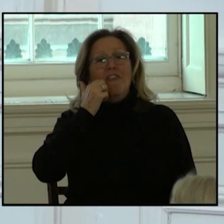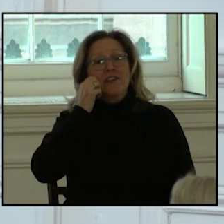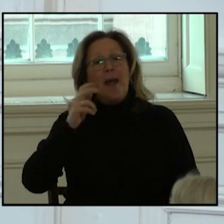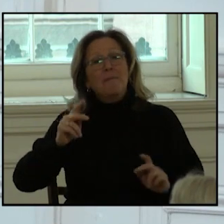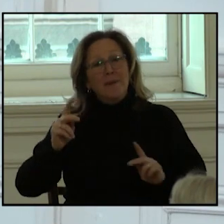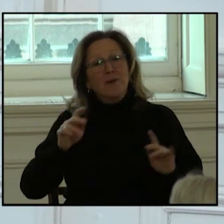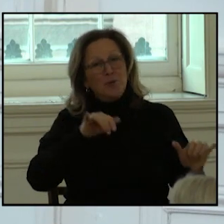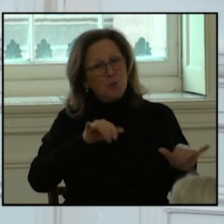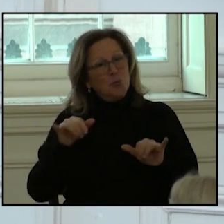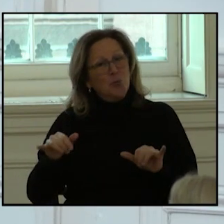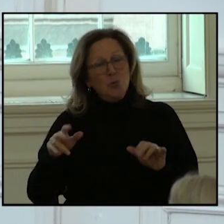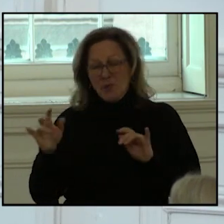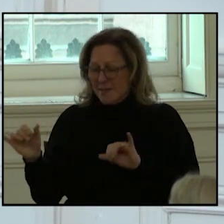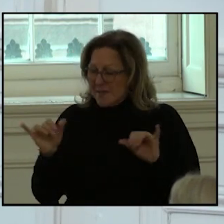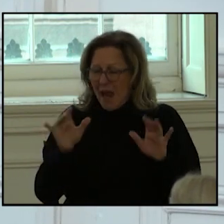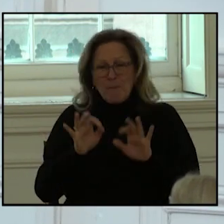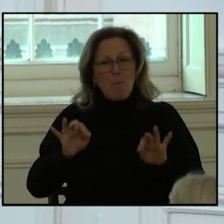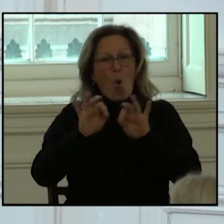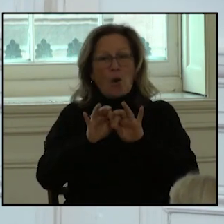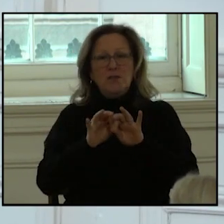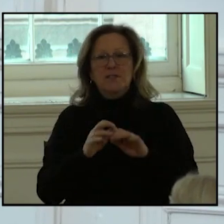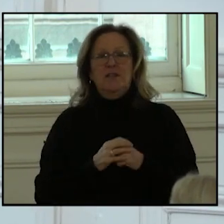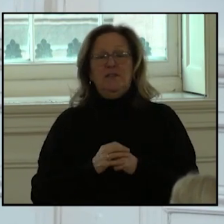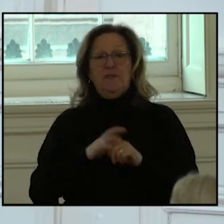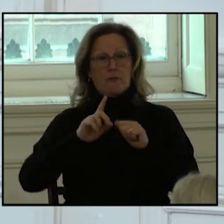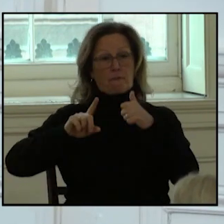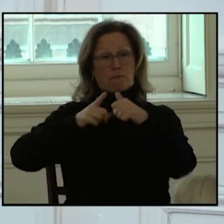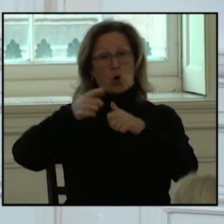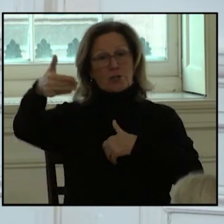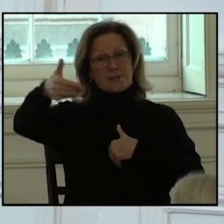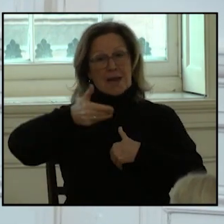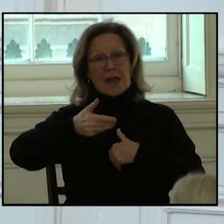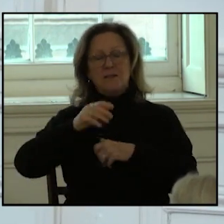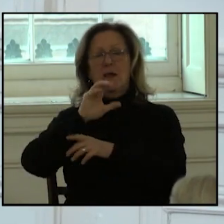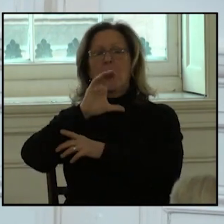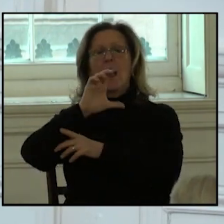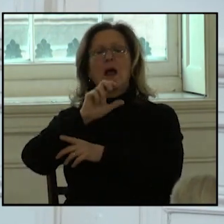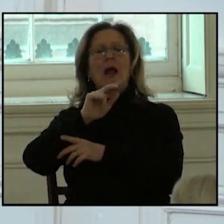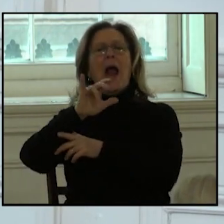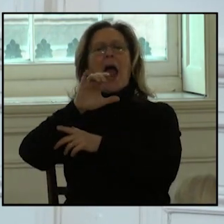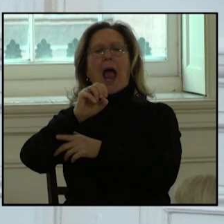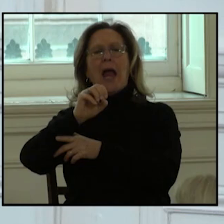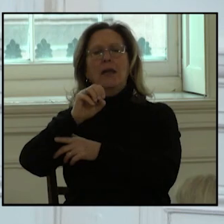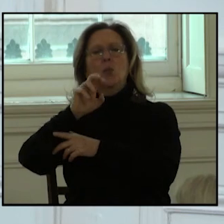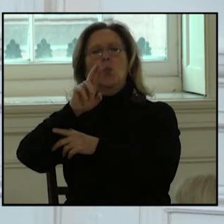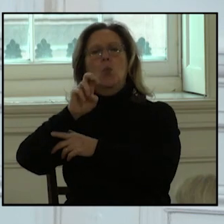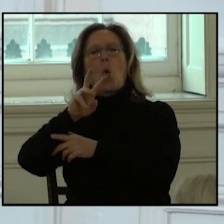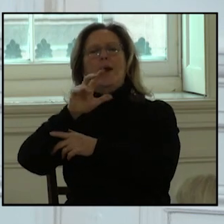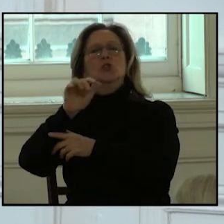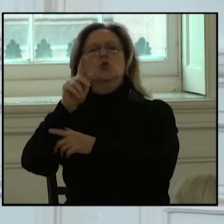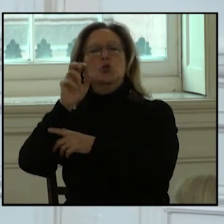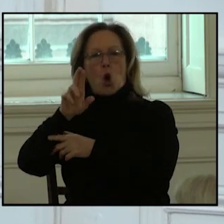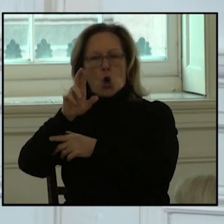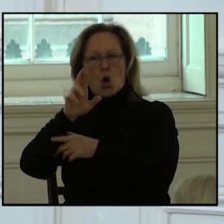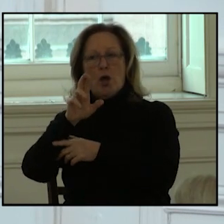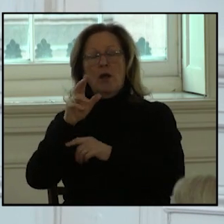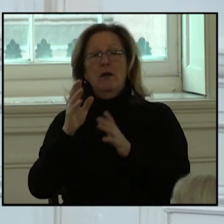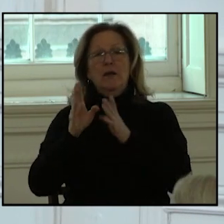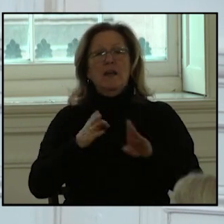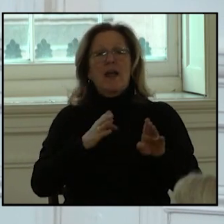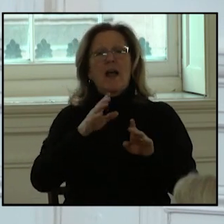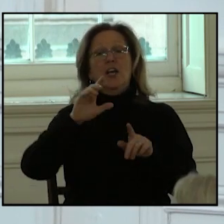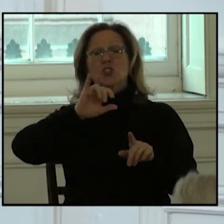and they're going to talk about their ancestors. Our first guest today will be Ms. Connie Royster, and then we will have